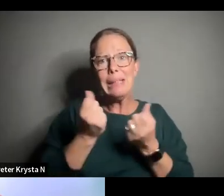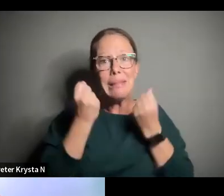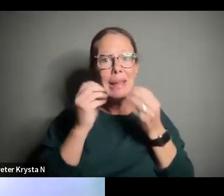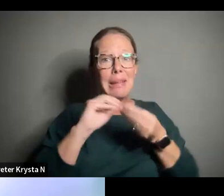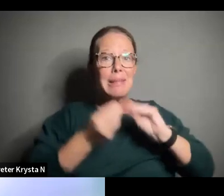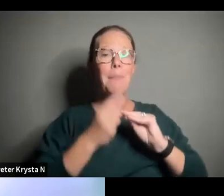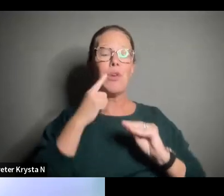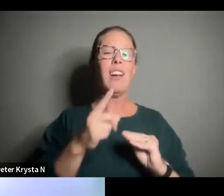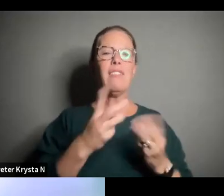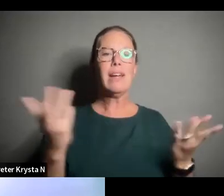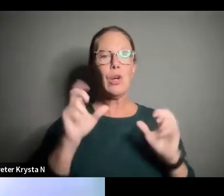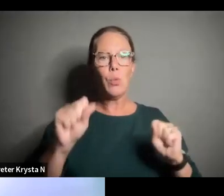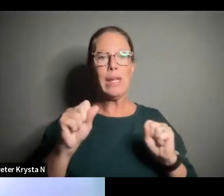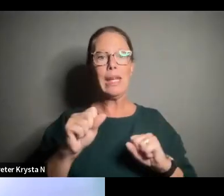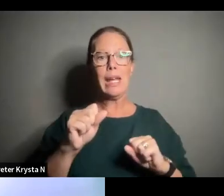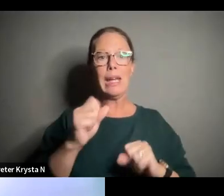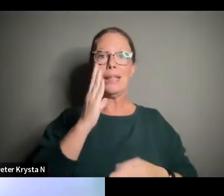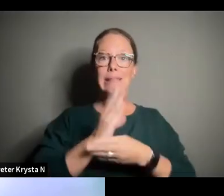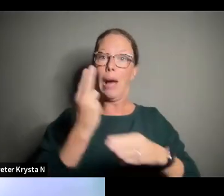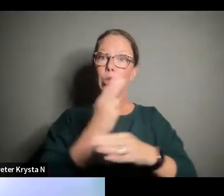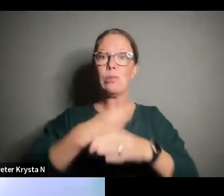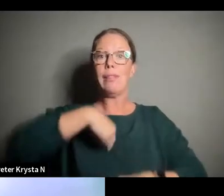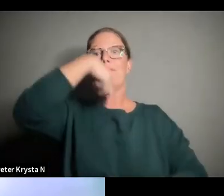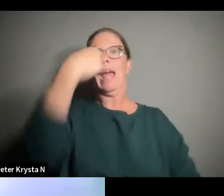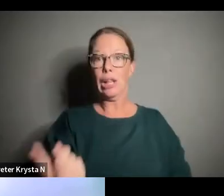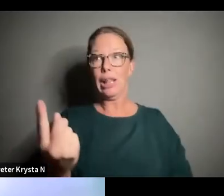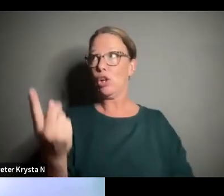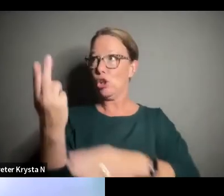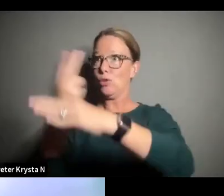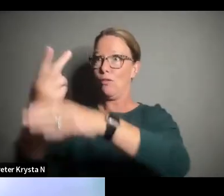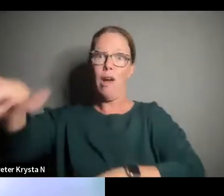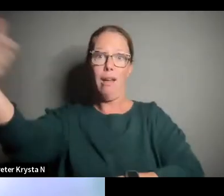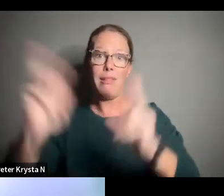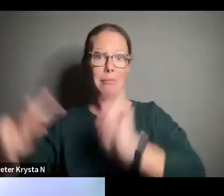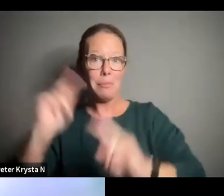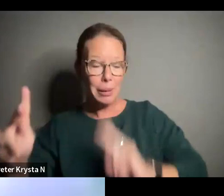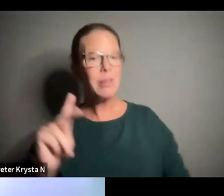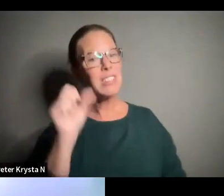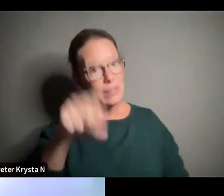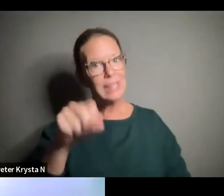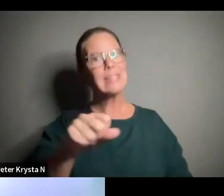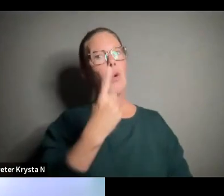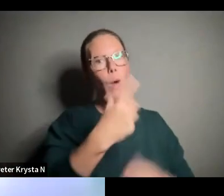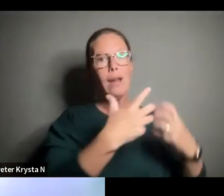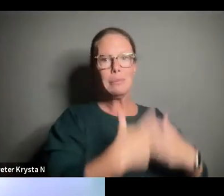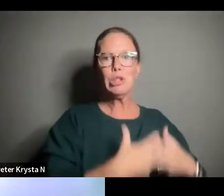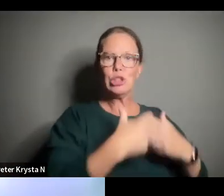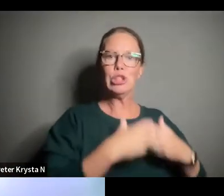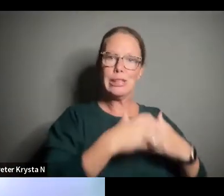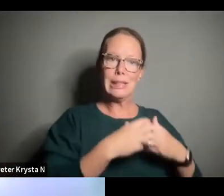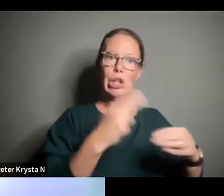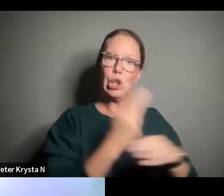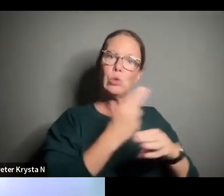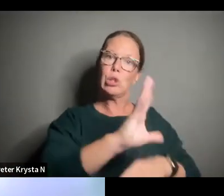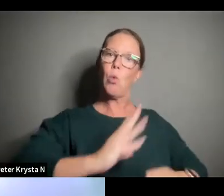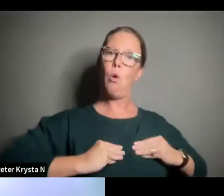the ventilator and use that ventilator for other people during that time period. I think getting off one machine, at least using your own